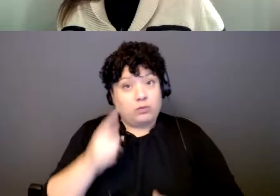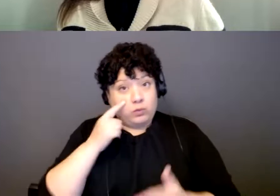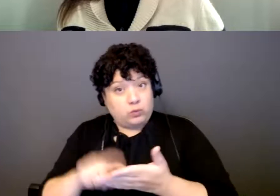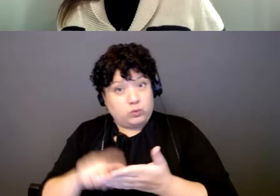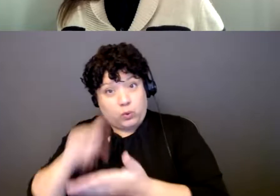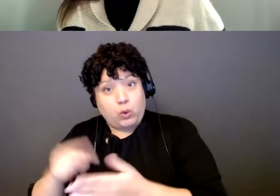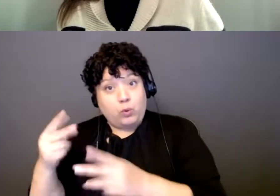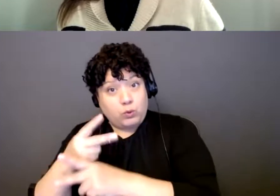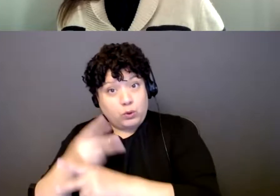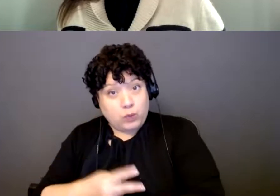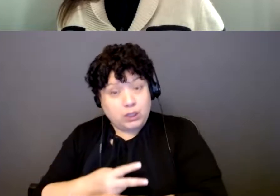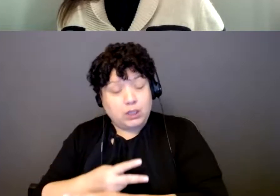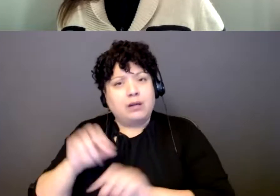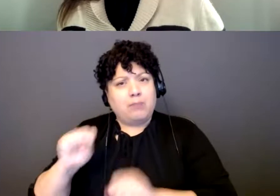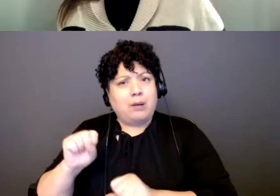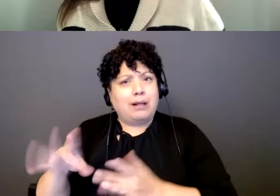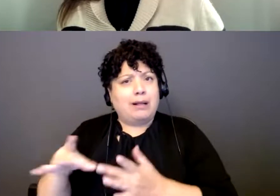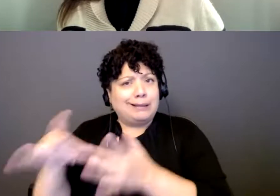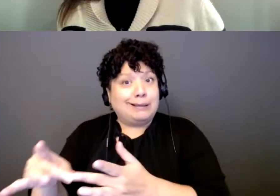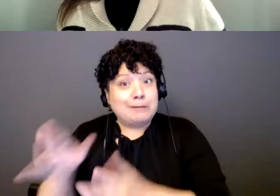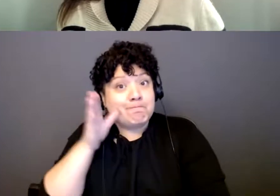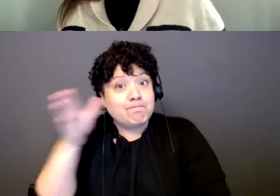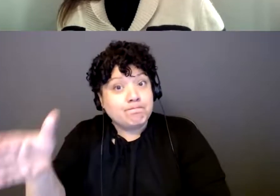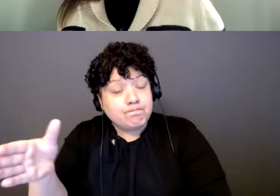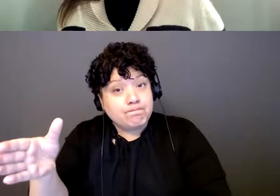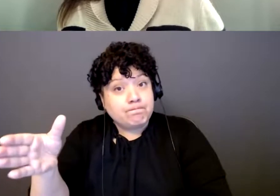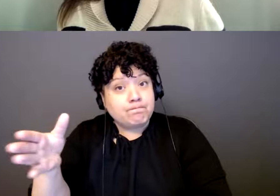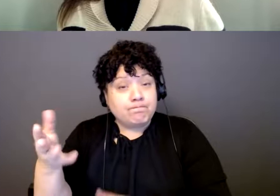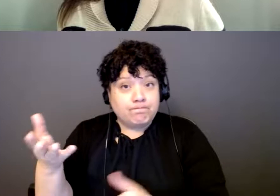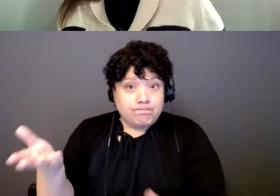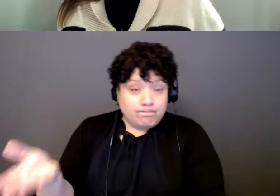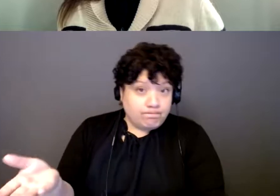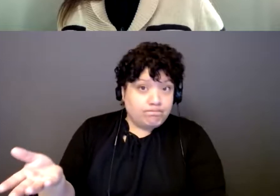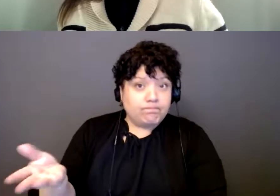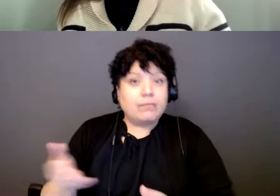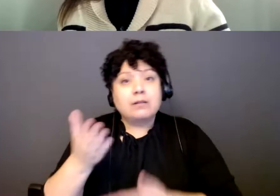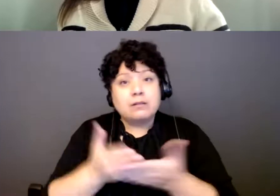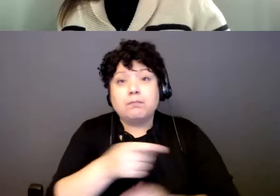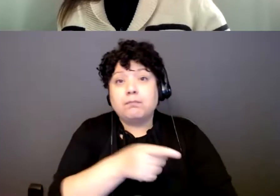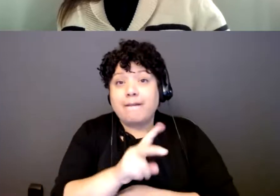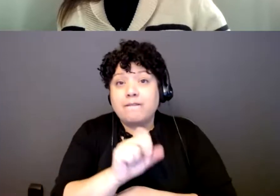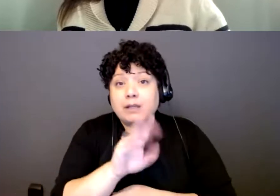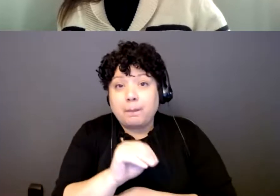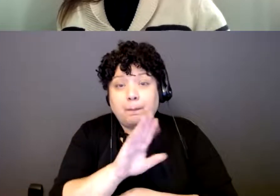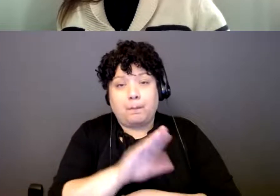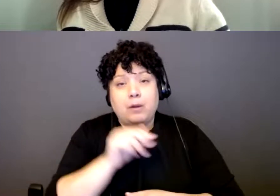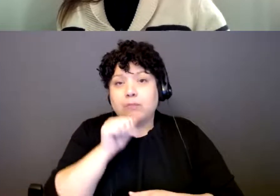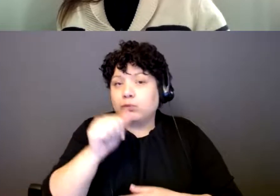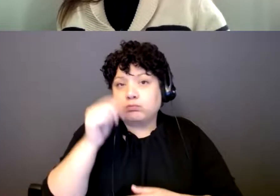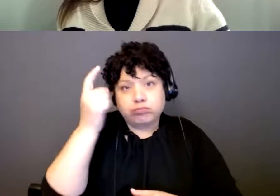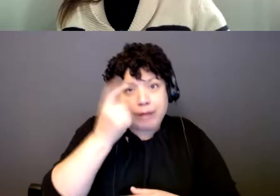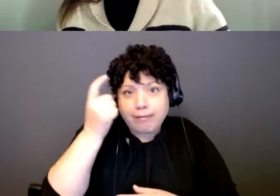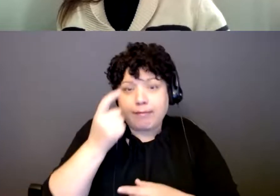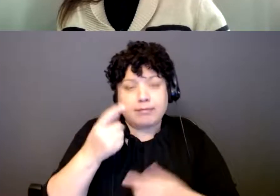end. Because people who live with danger may not recognize it themselves or not see the extent of the danger. And that's